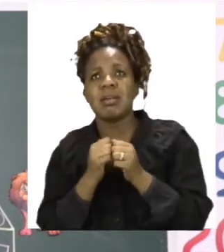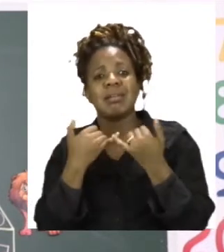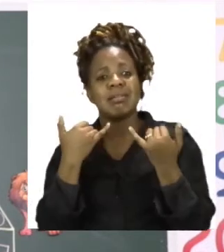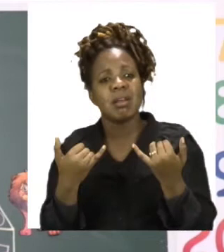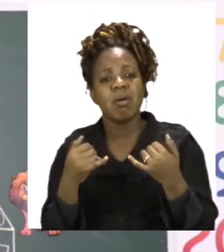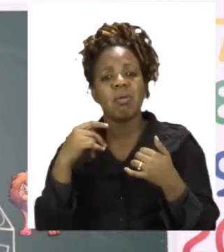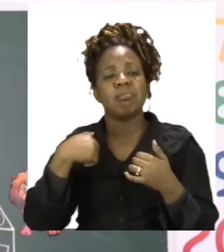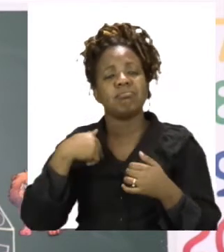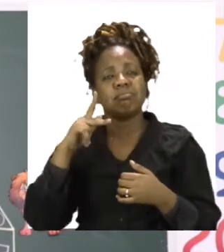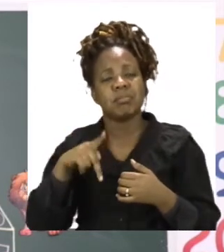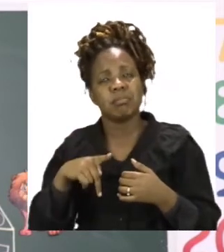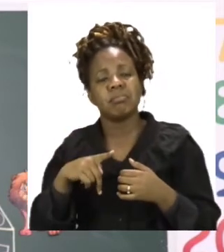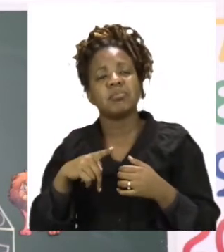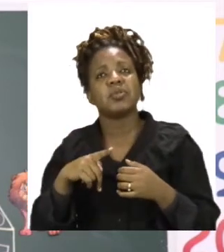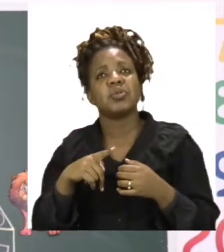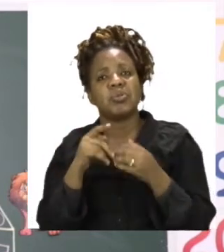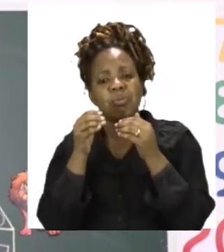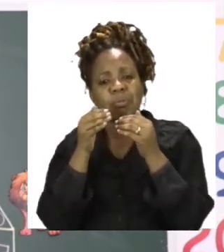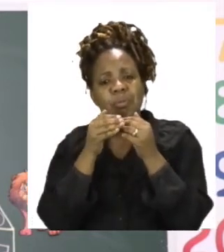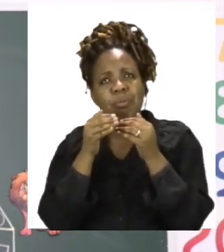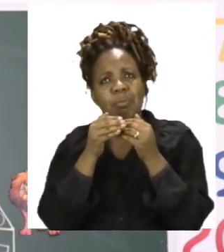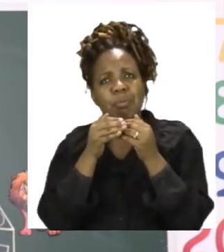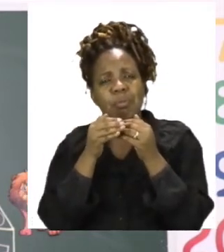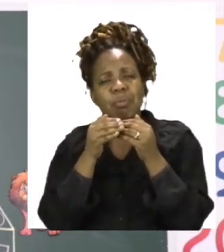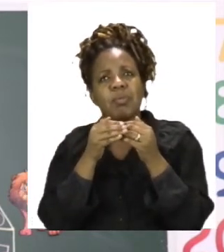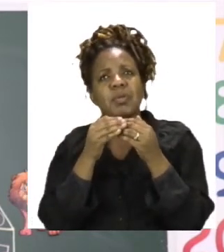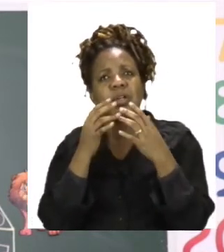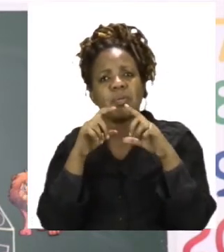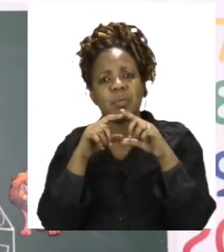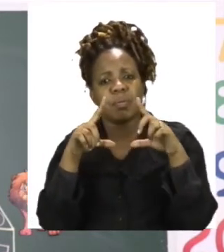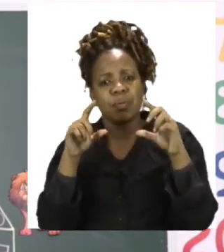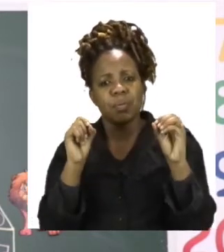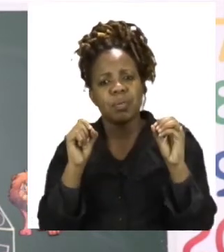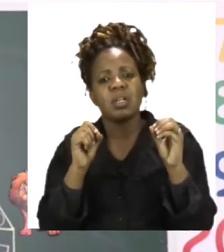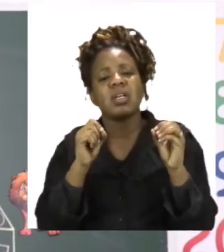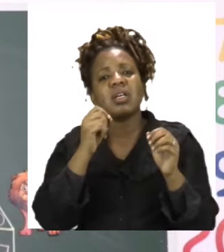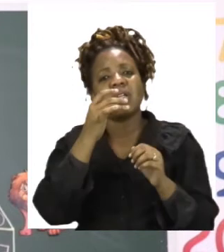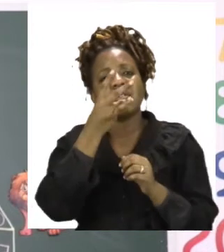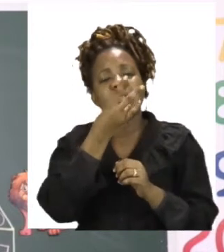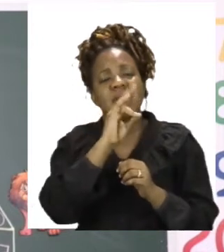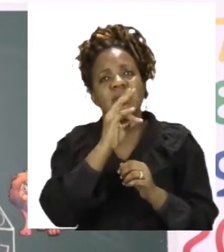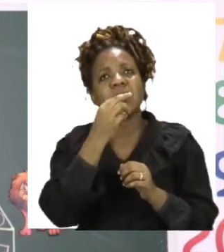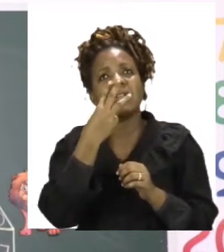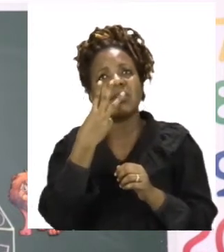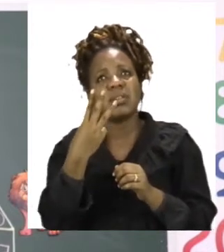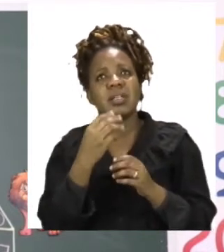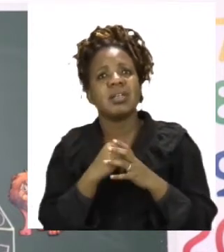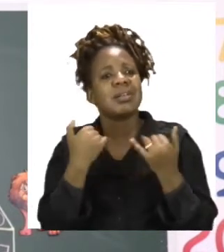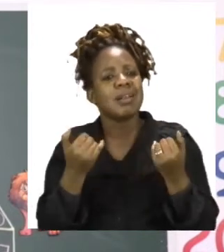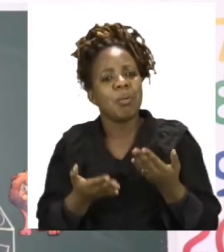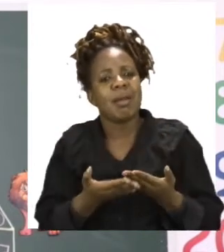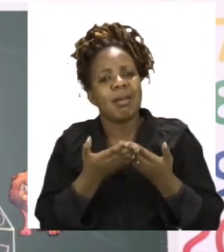number 73. So we're going to write our 73 and then we want to help